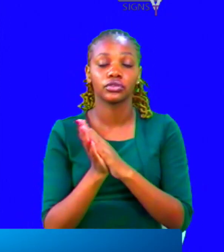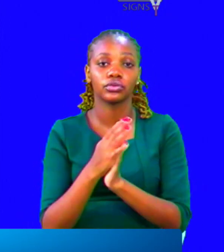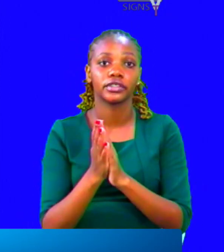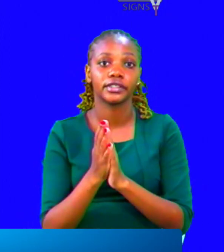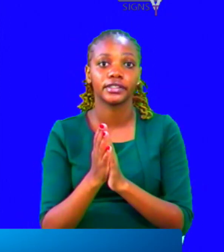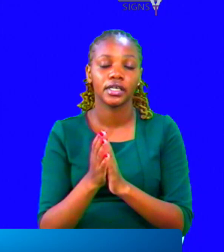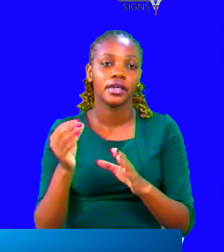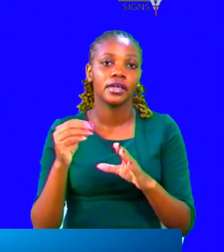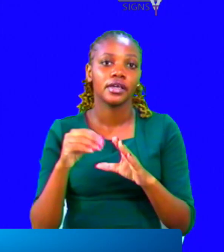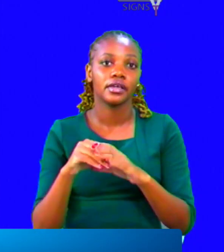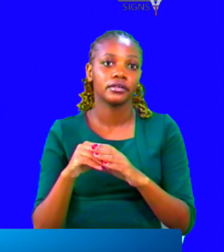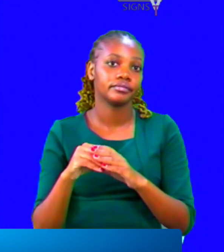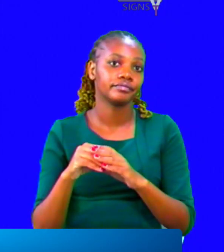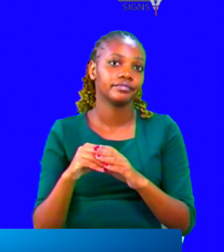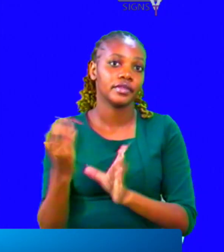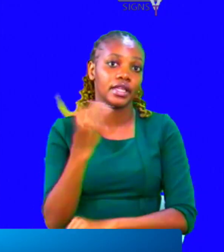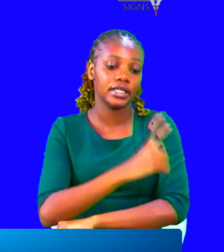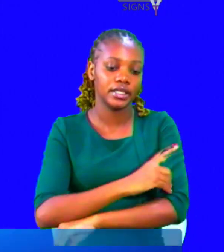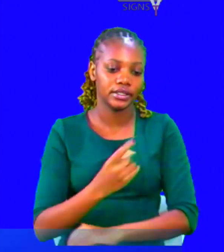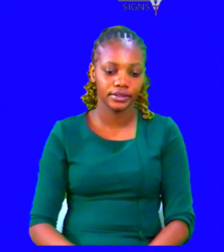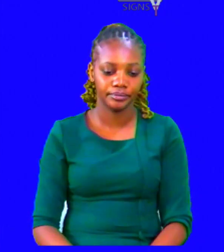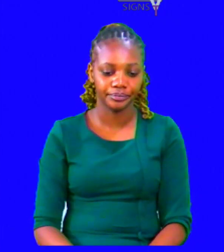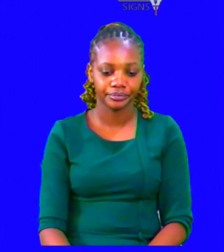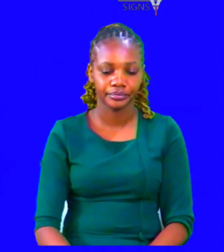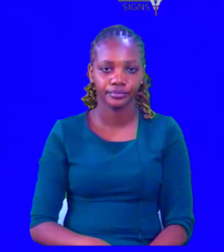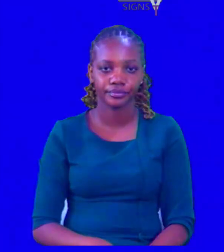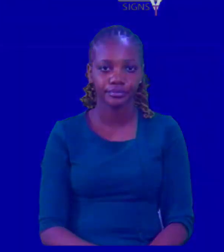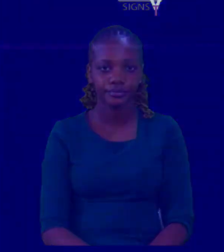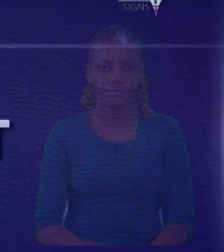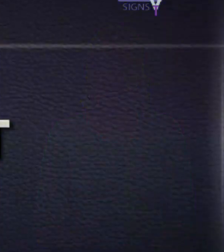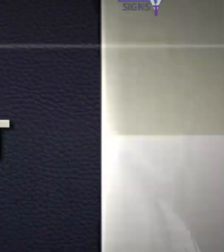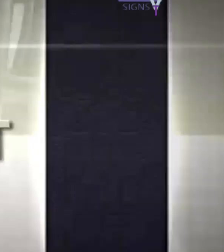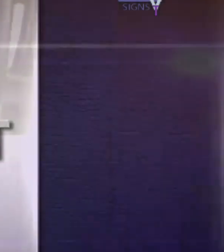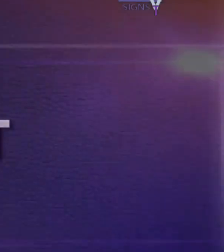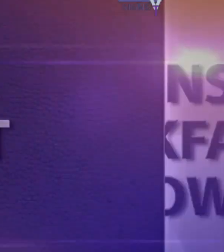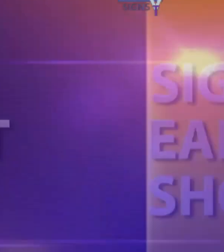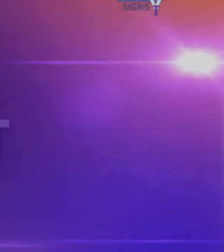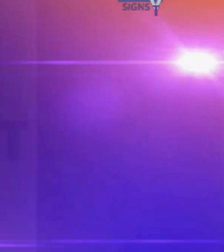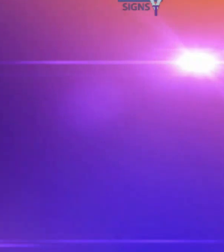come back, we're coming back with stories that are making headlines in the dailies. Keep it science.